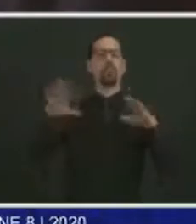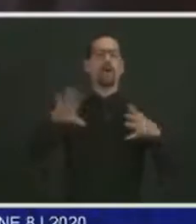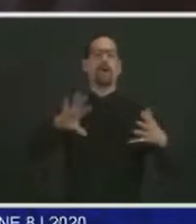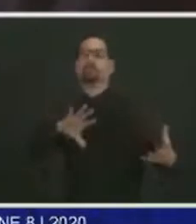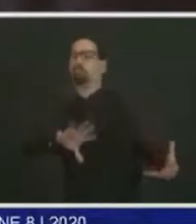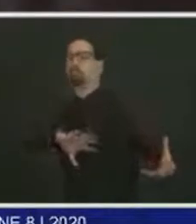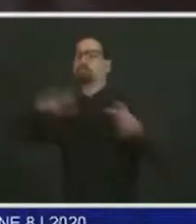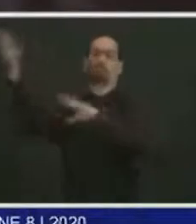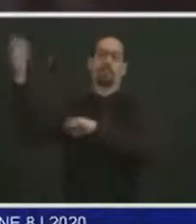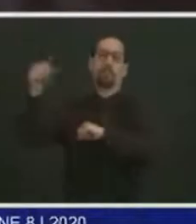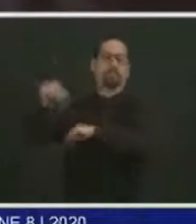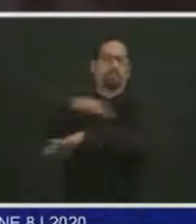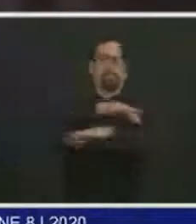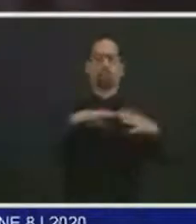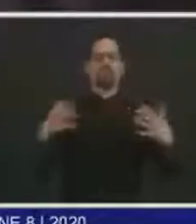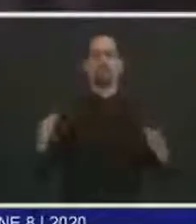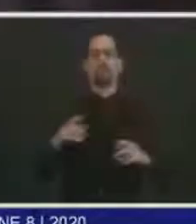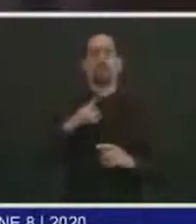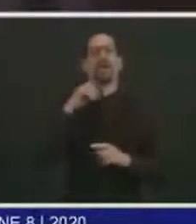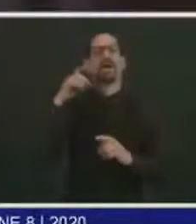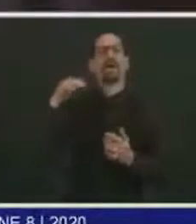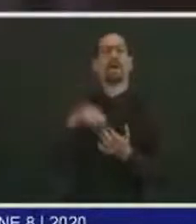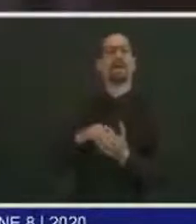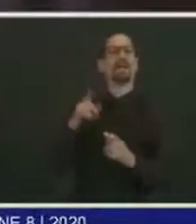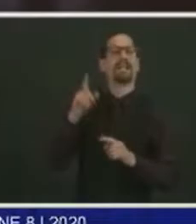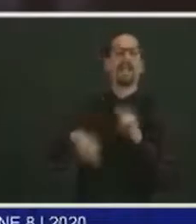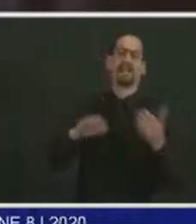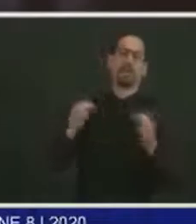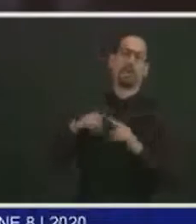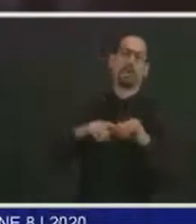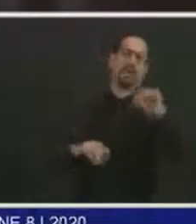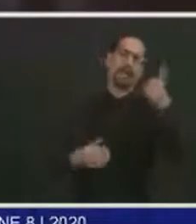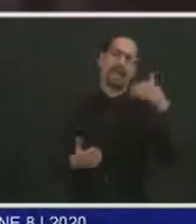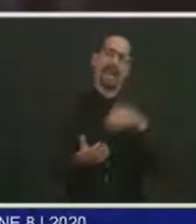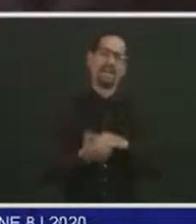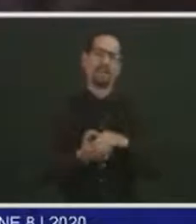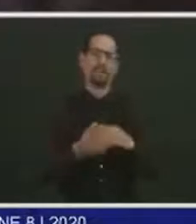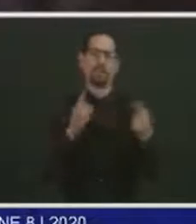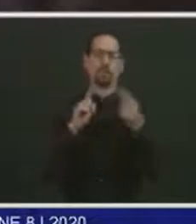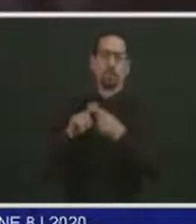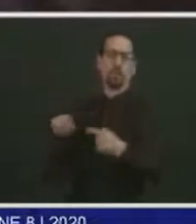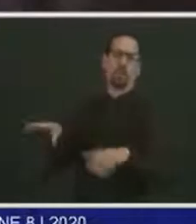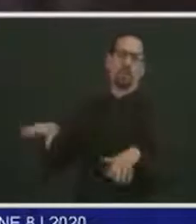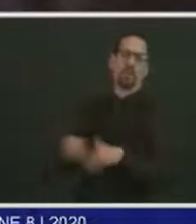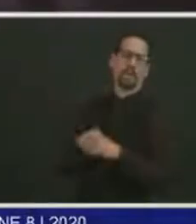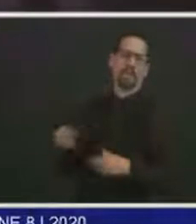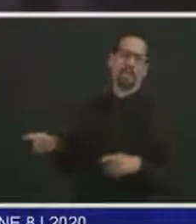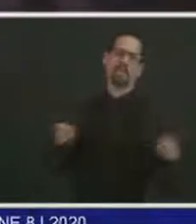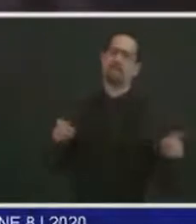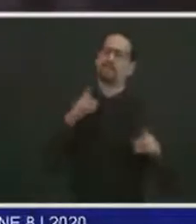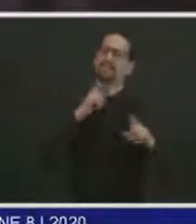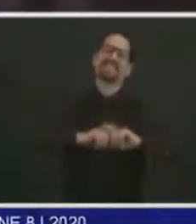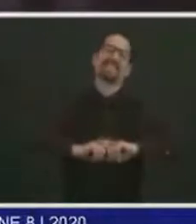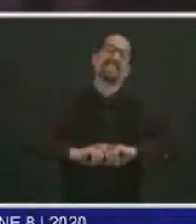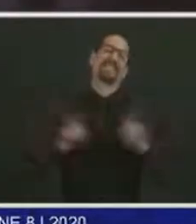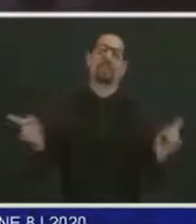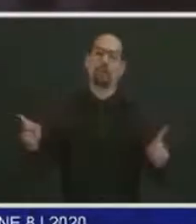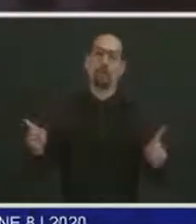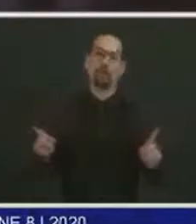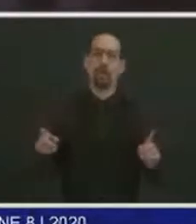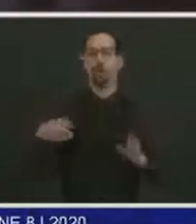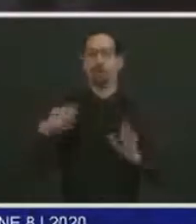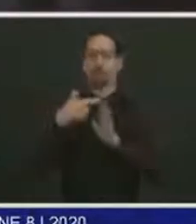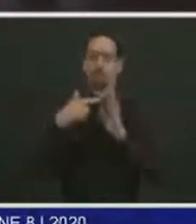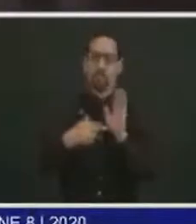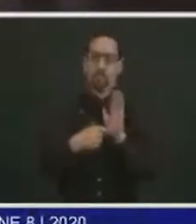wedding to this protest at a moment of national unrest. These rules stink. It stinks. Like, to answer Bill, like if I were a bride,